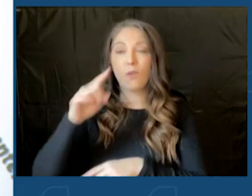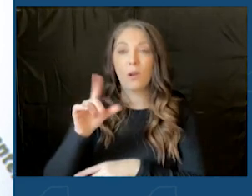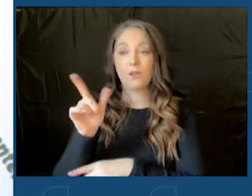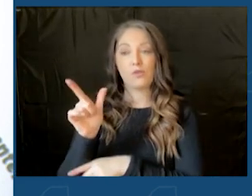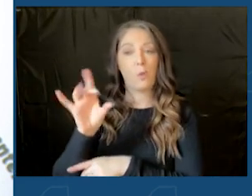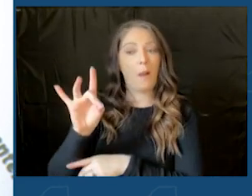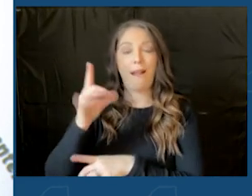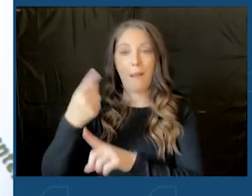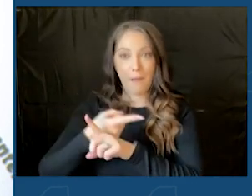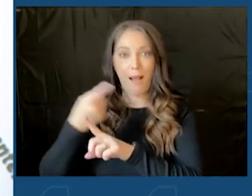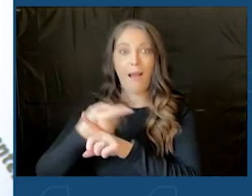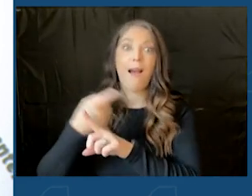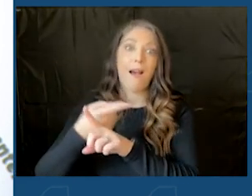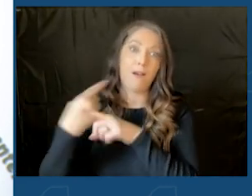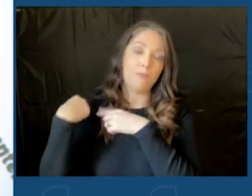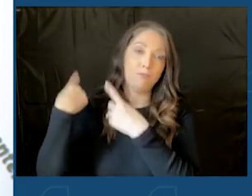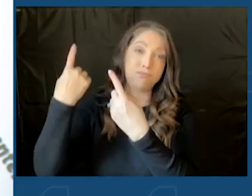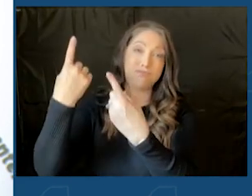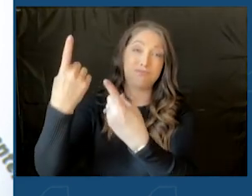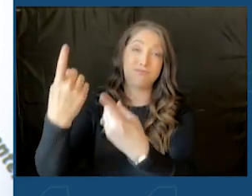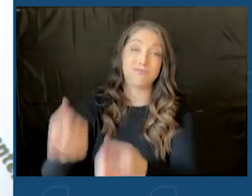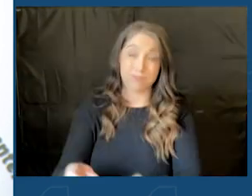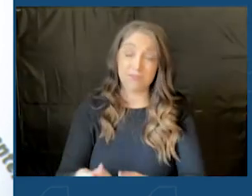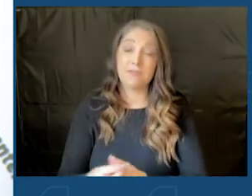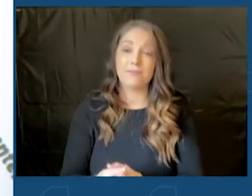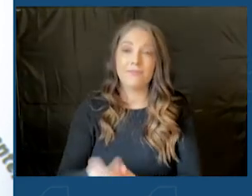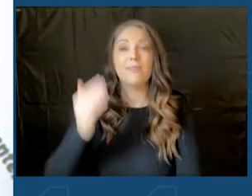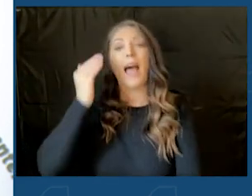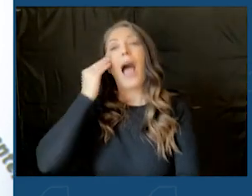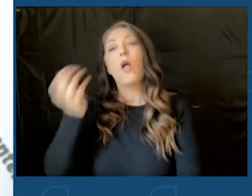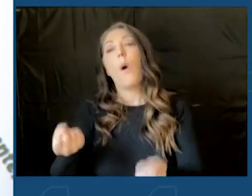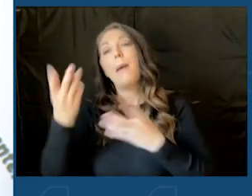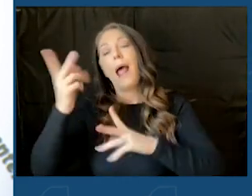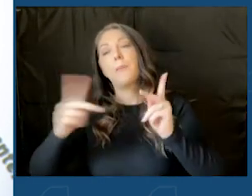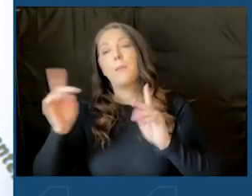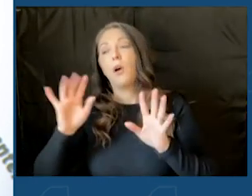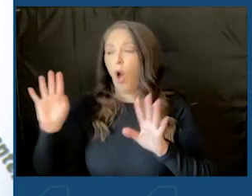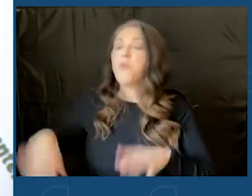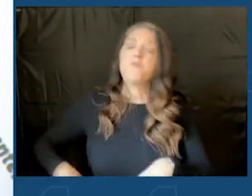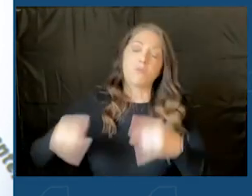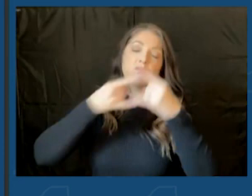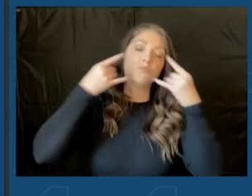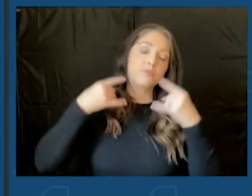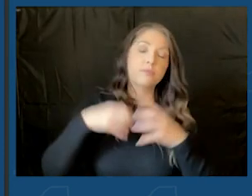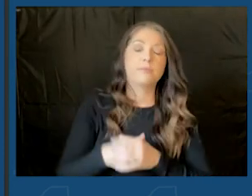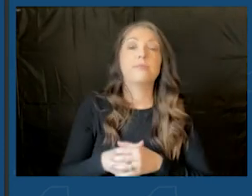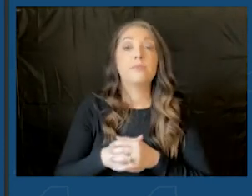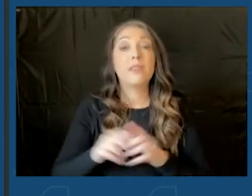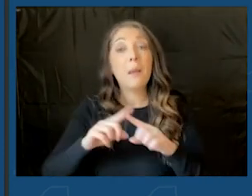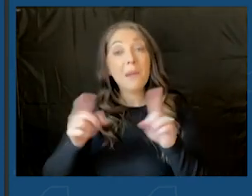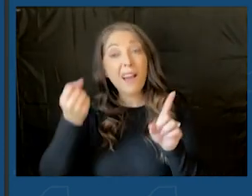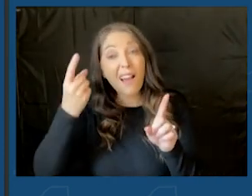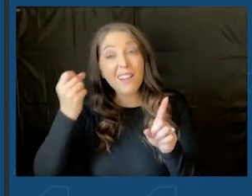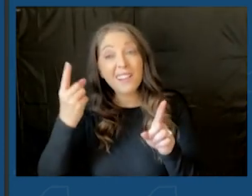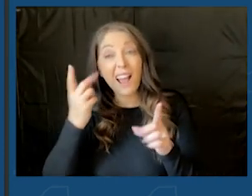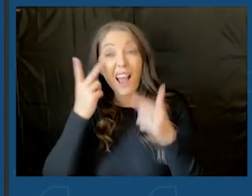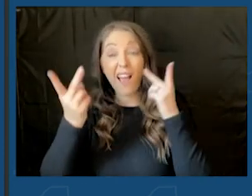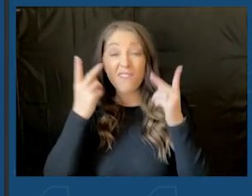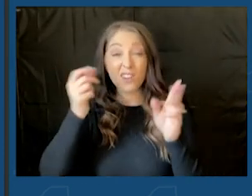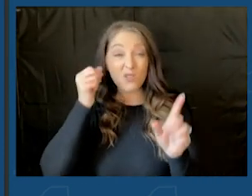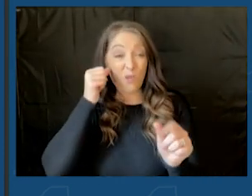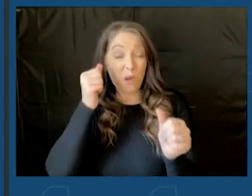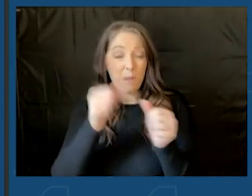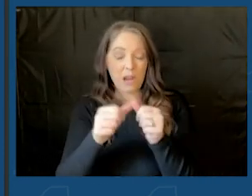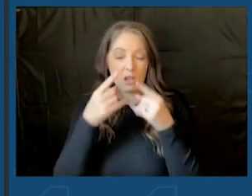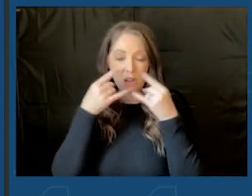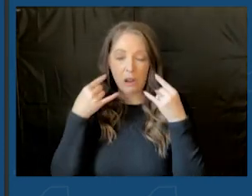long time. I know for many it became second nature, but it's always been a visible reminder that something is not normal here. And it was